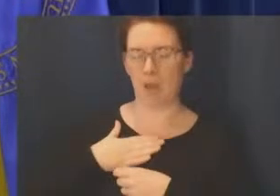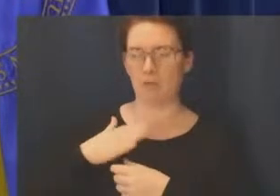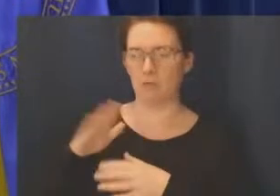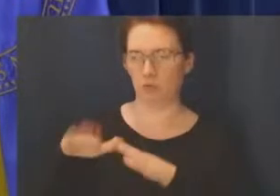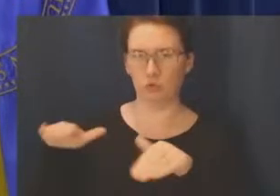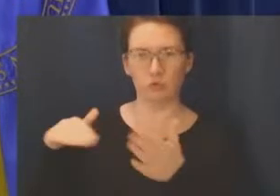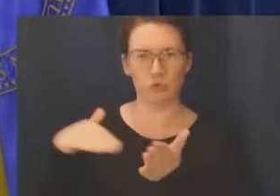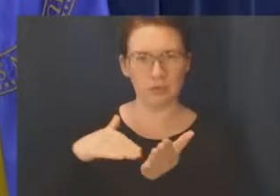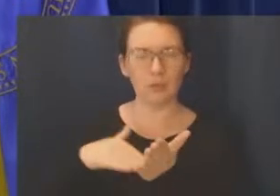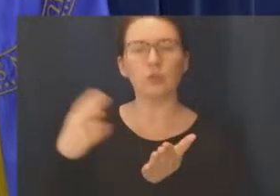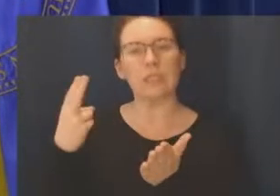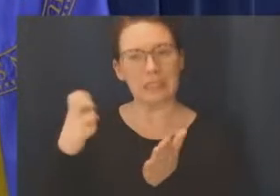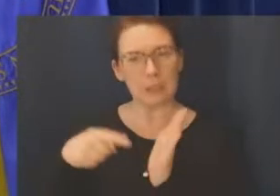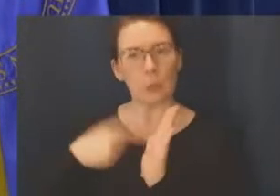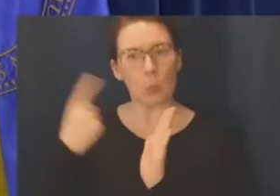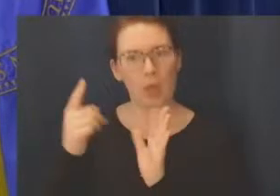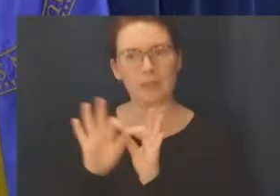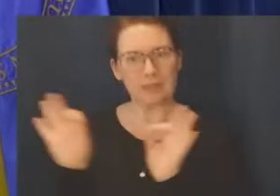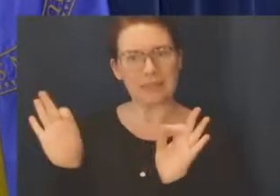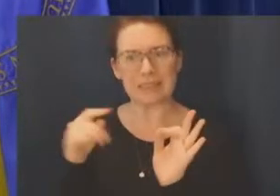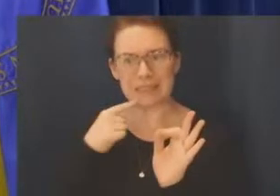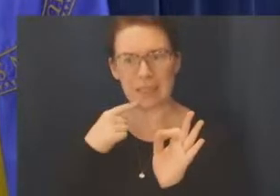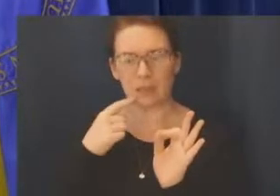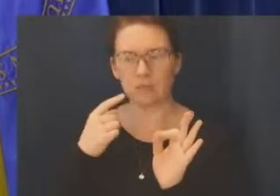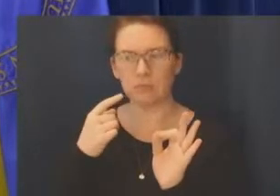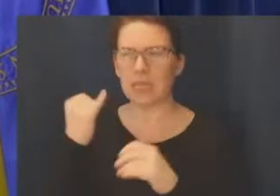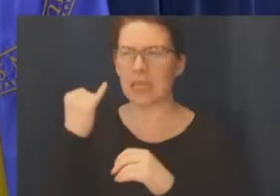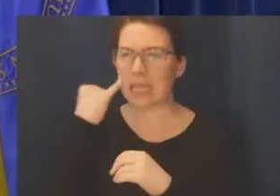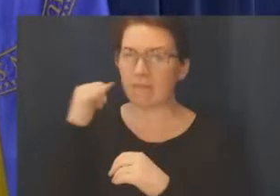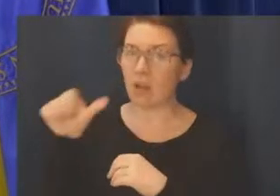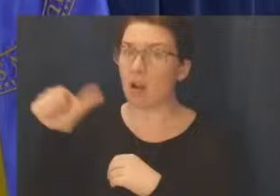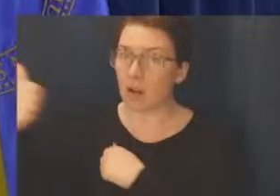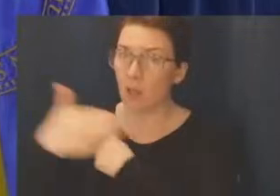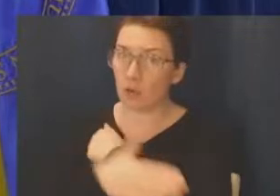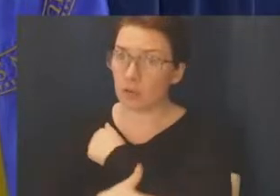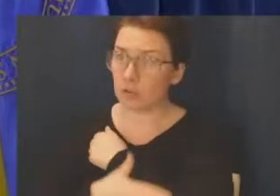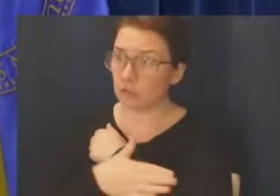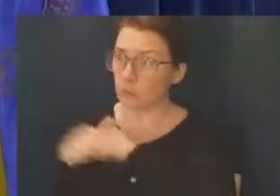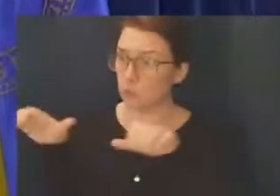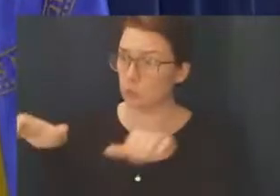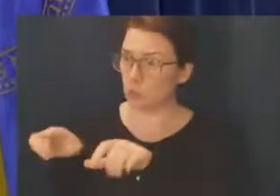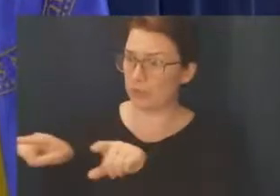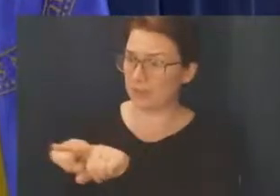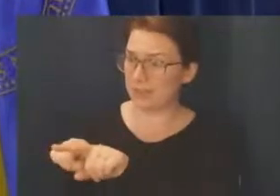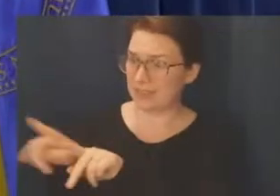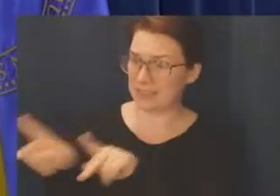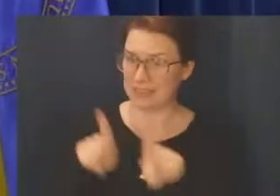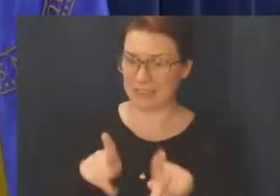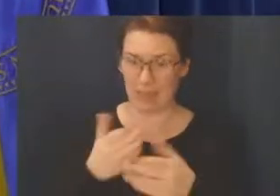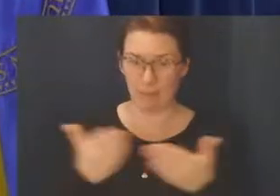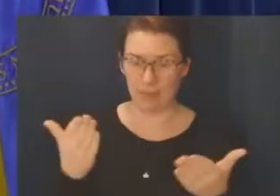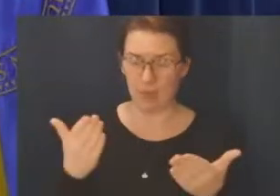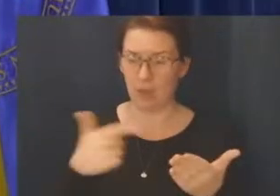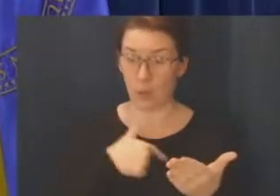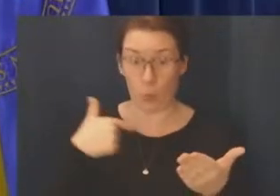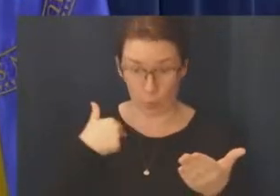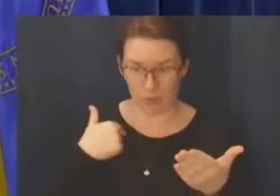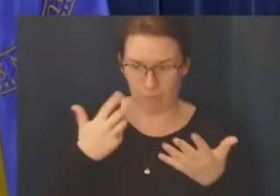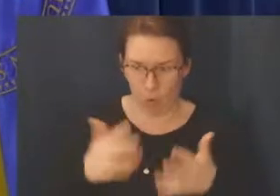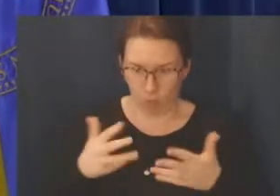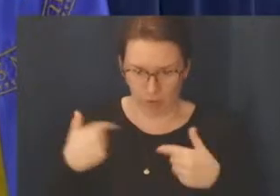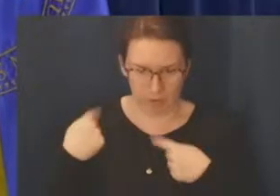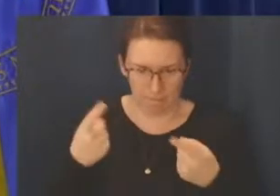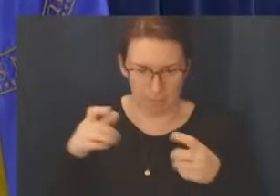nation was doing to our children what we are doing in America, we'd go to war to protect them. And I